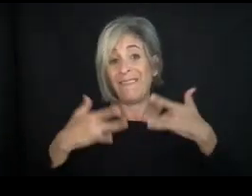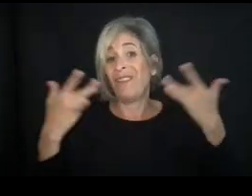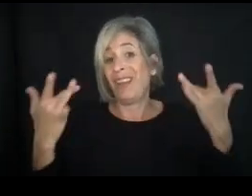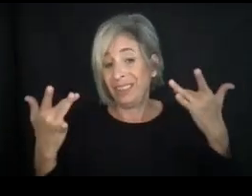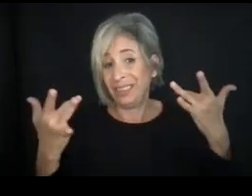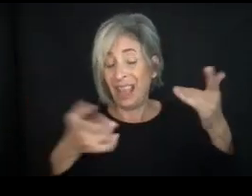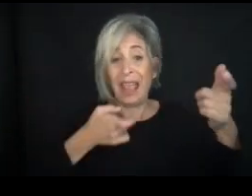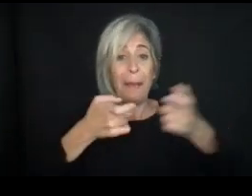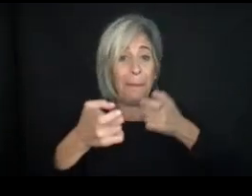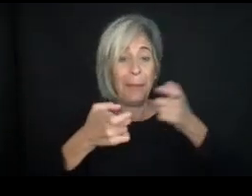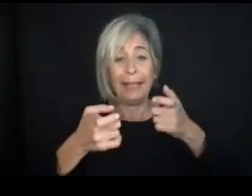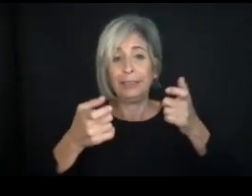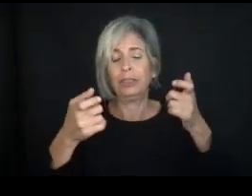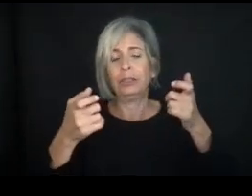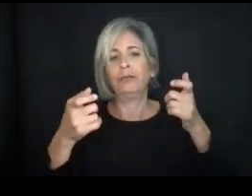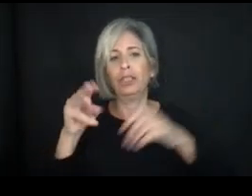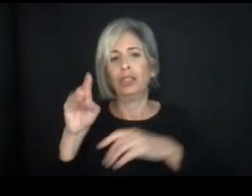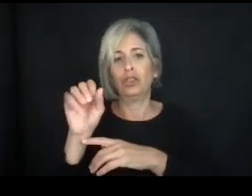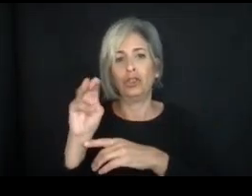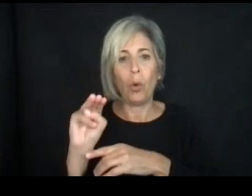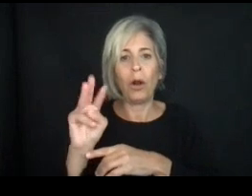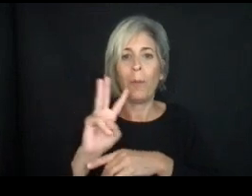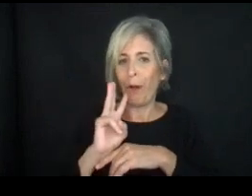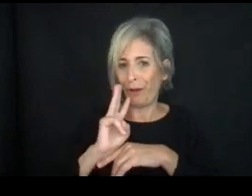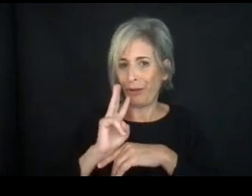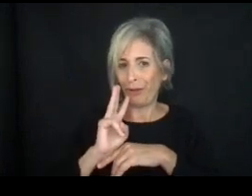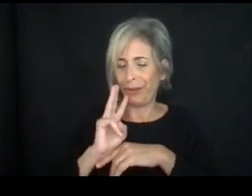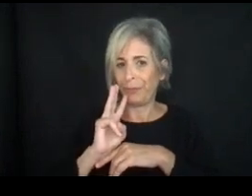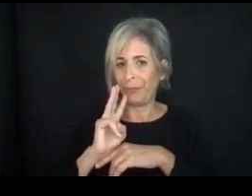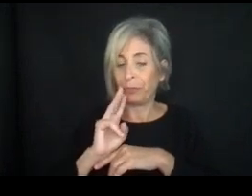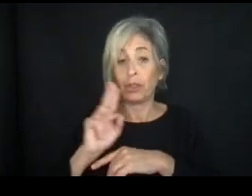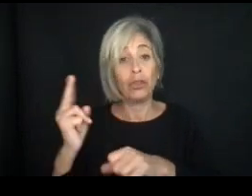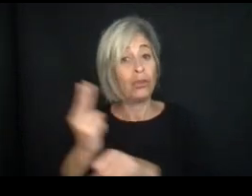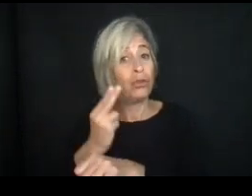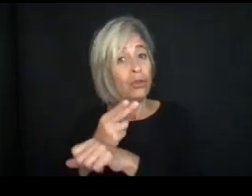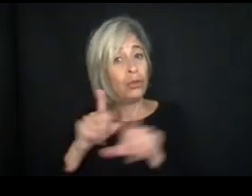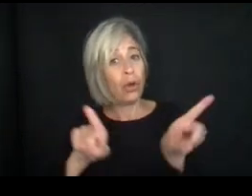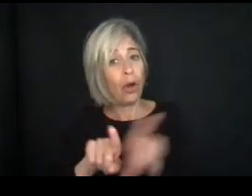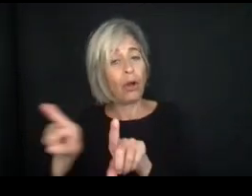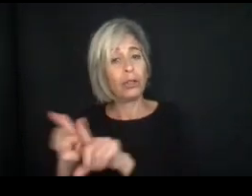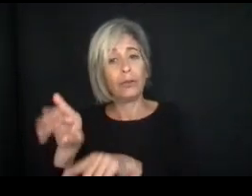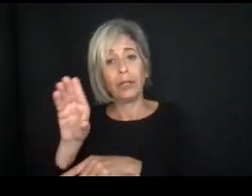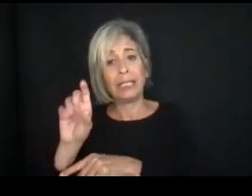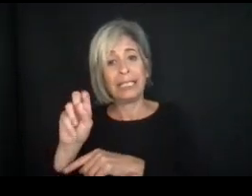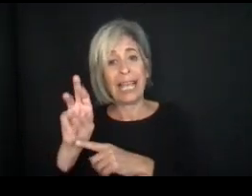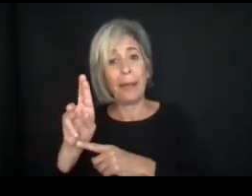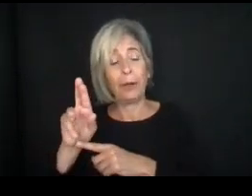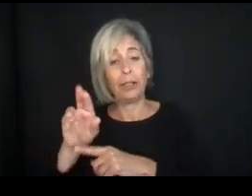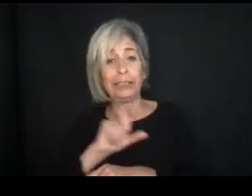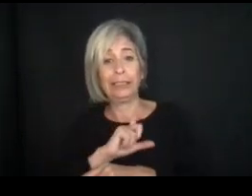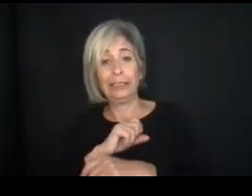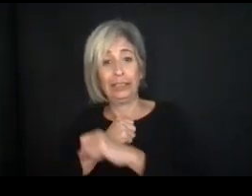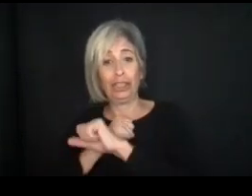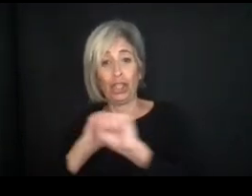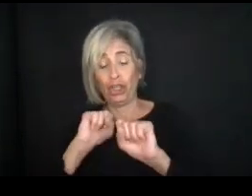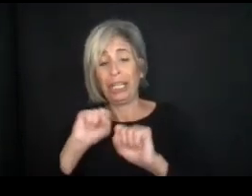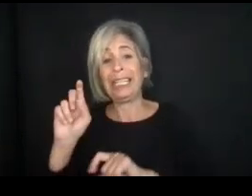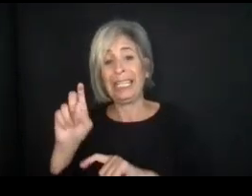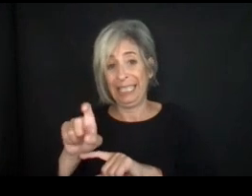manage and treat stormwater. It can also be used for the city's cybersecurity needs, which